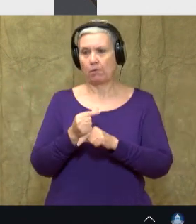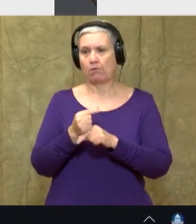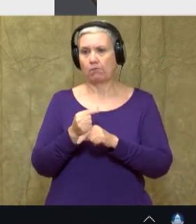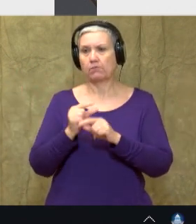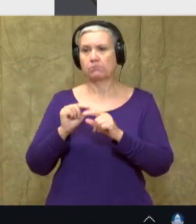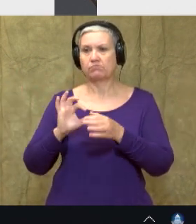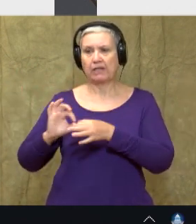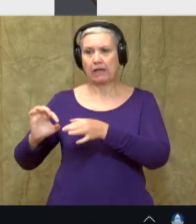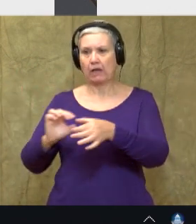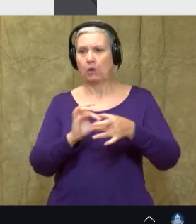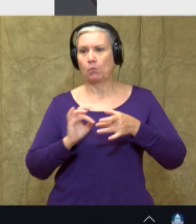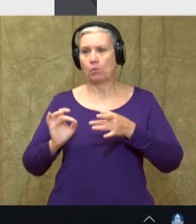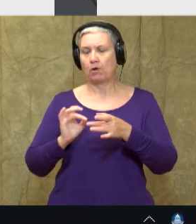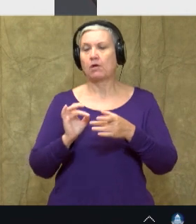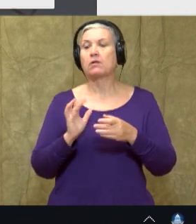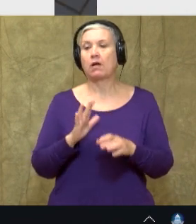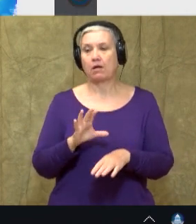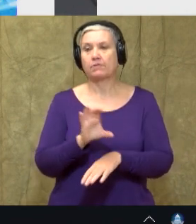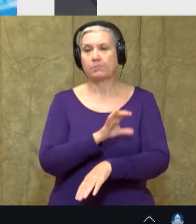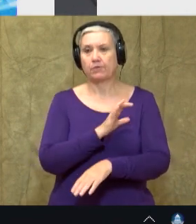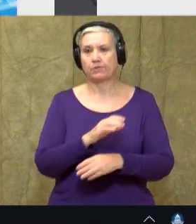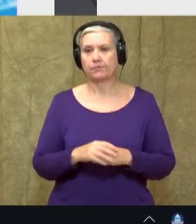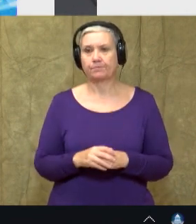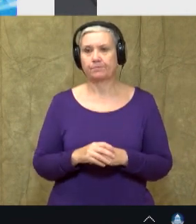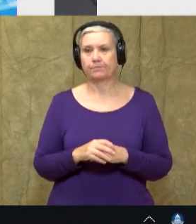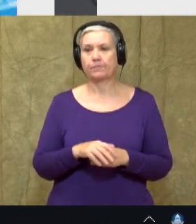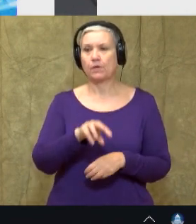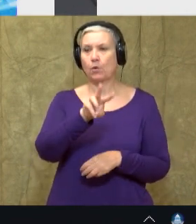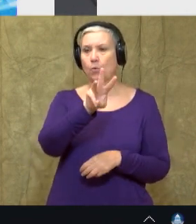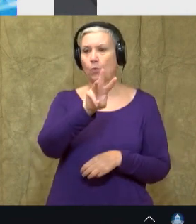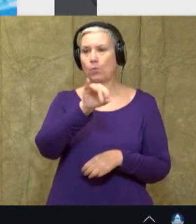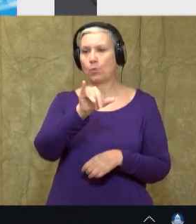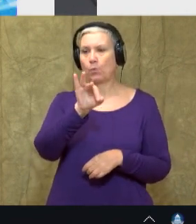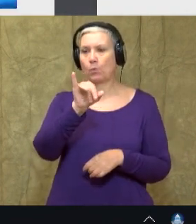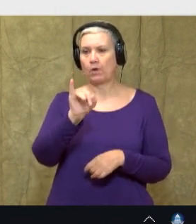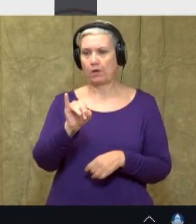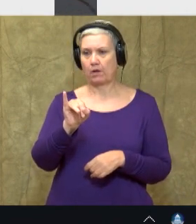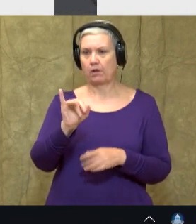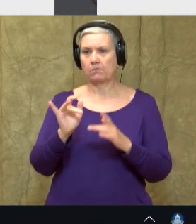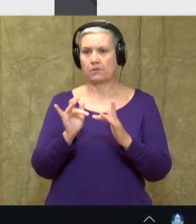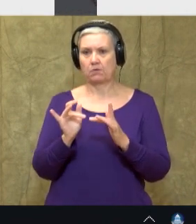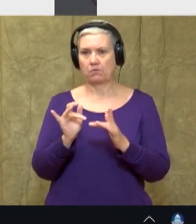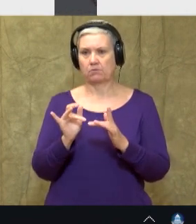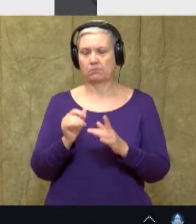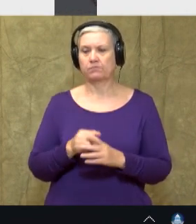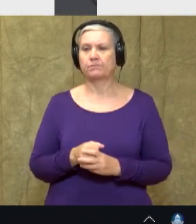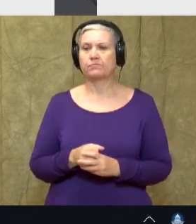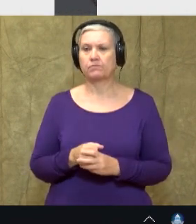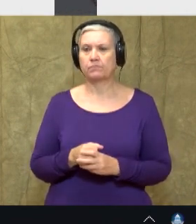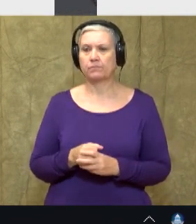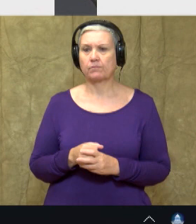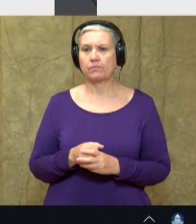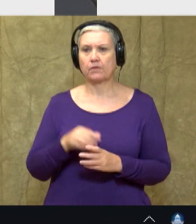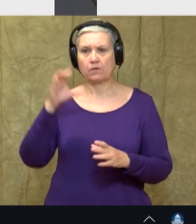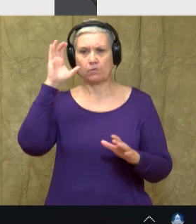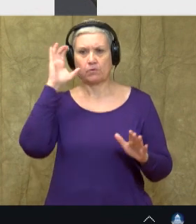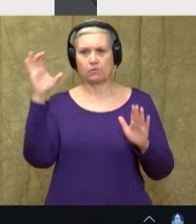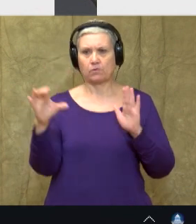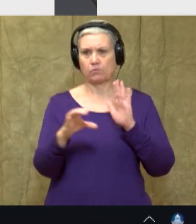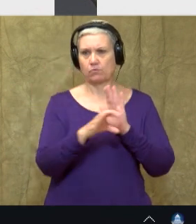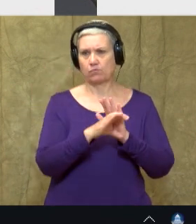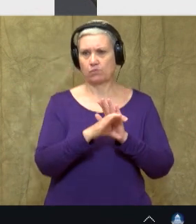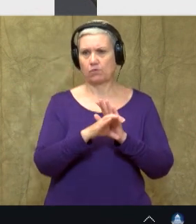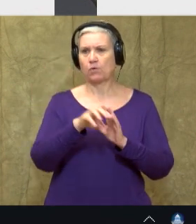computers. Let's go to our next vocabulary word. Wi-Fi network. So here you see a picture that